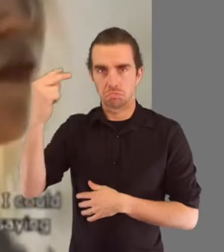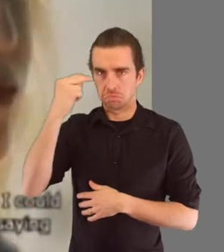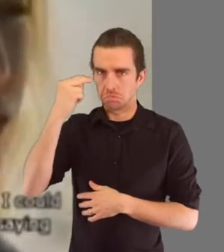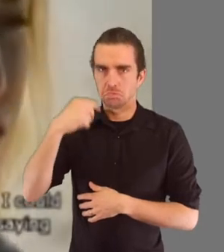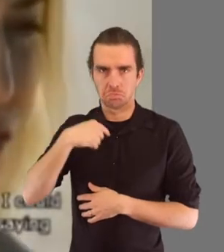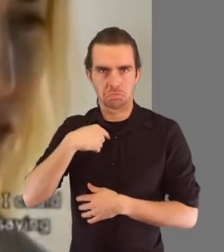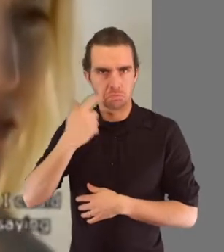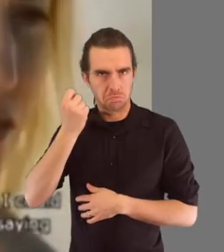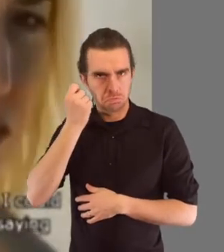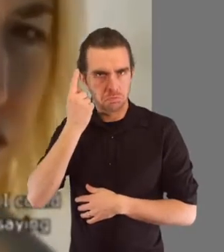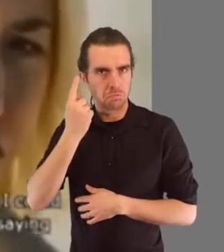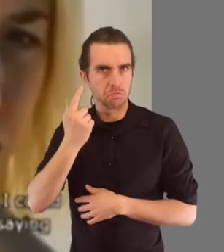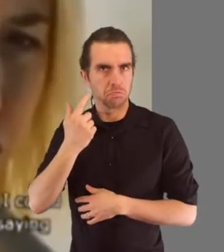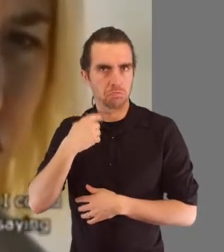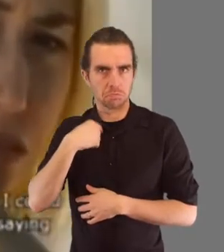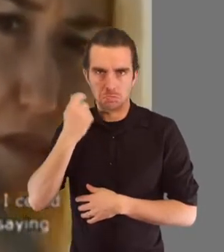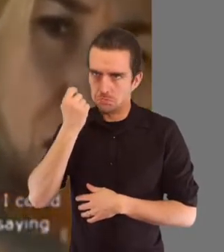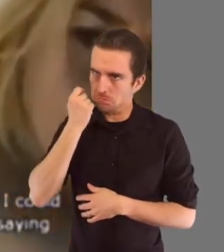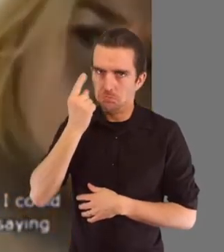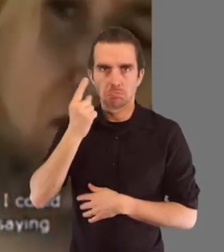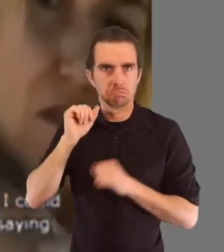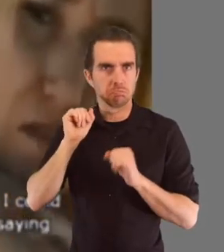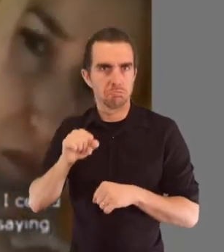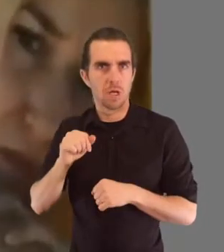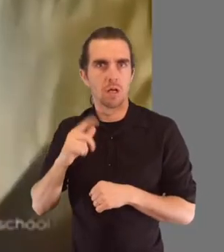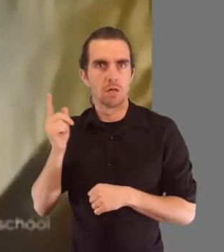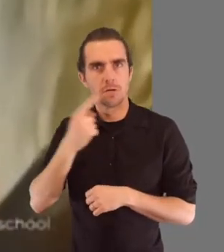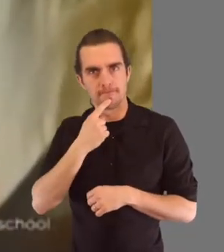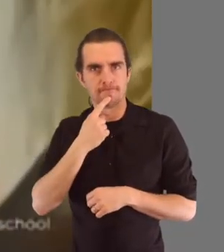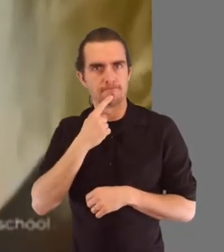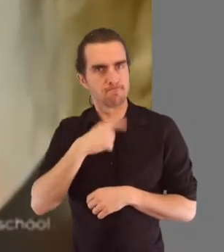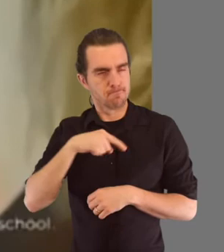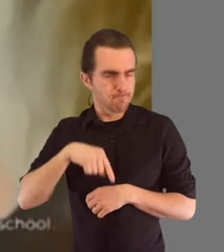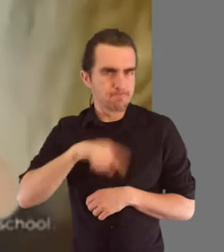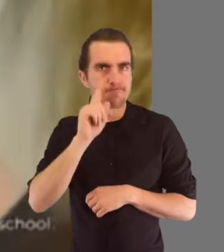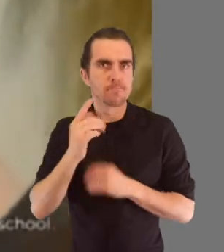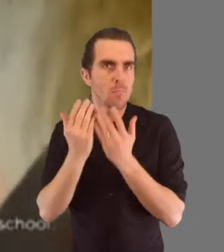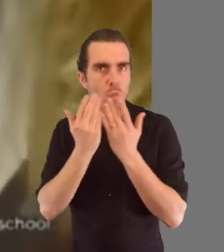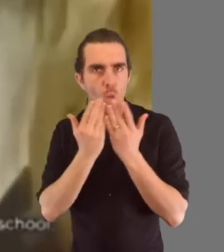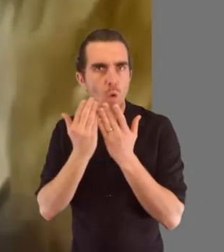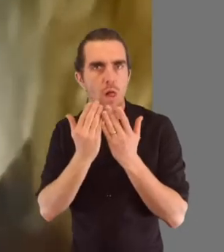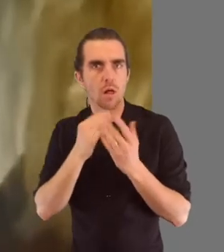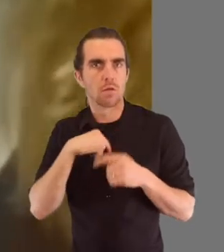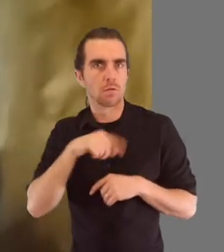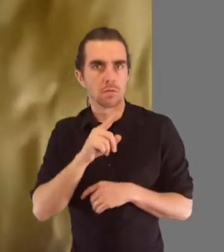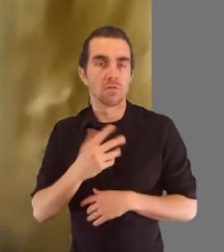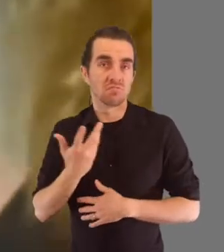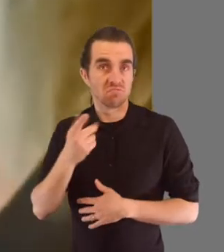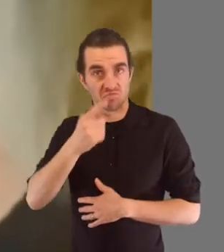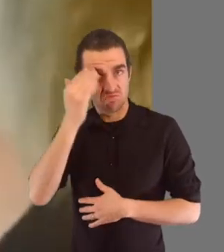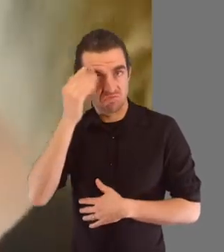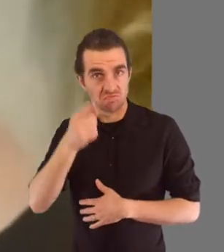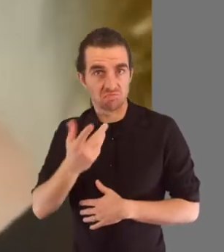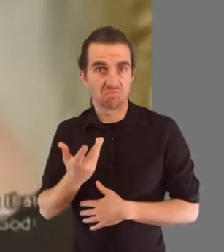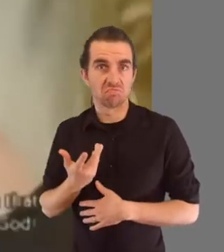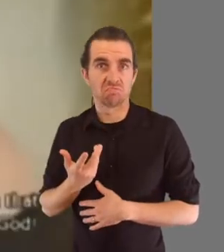mother saw that I could understand what she was saying, she decided I should go to school. If you